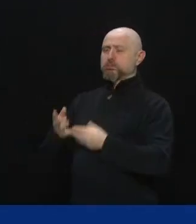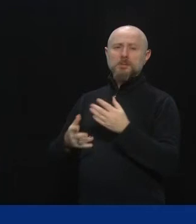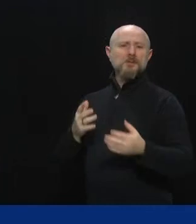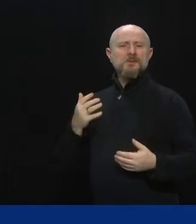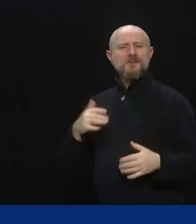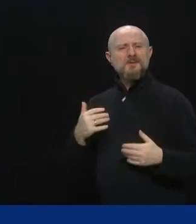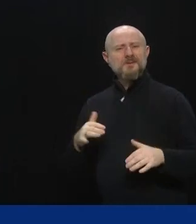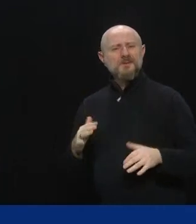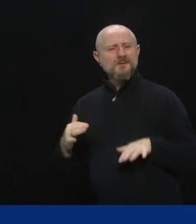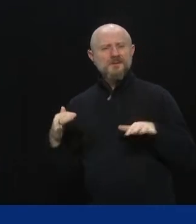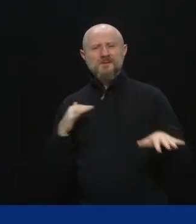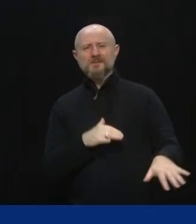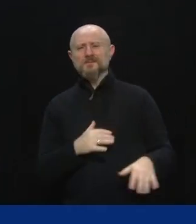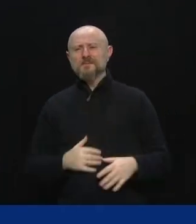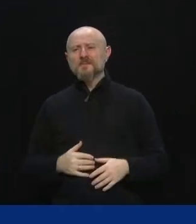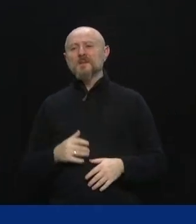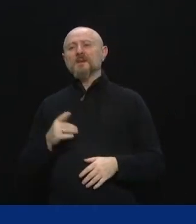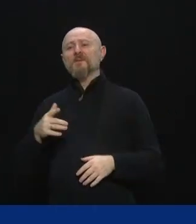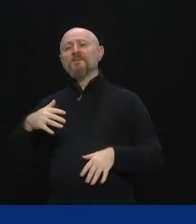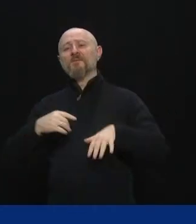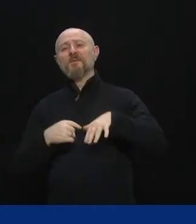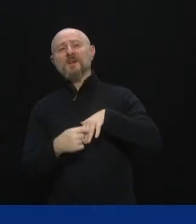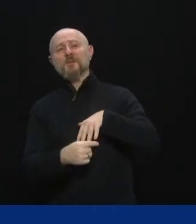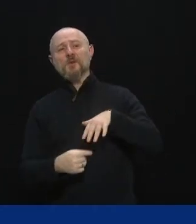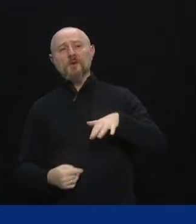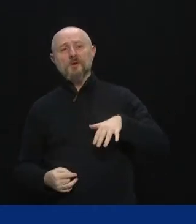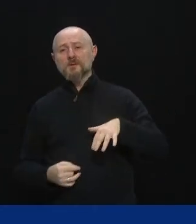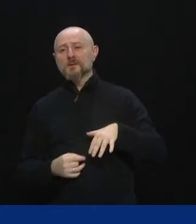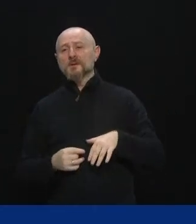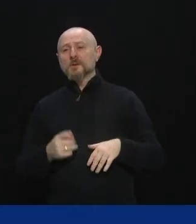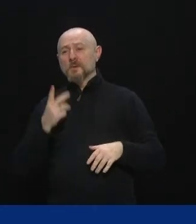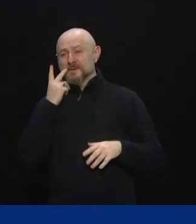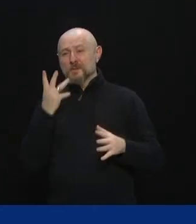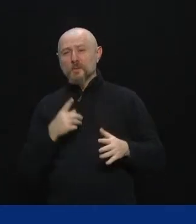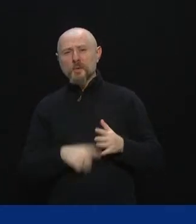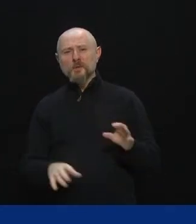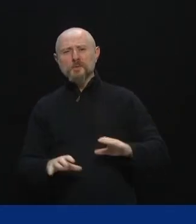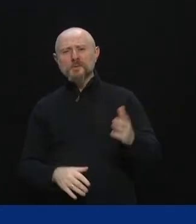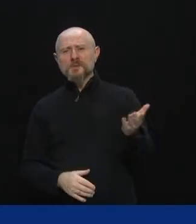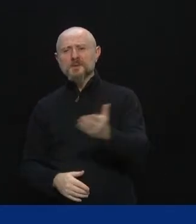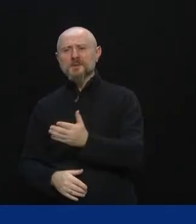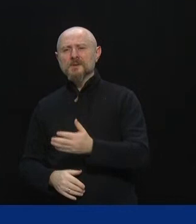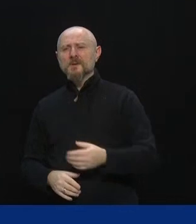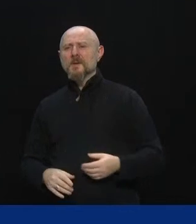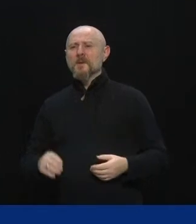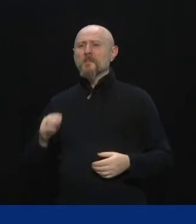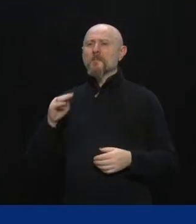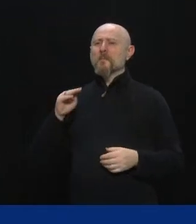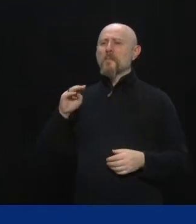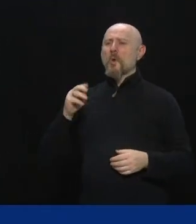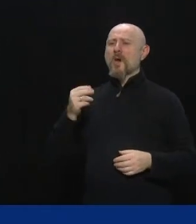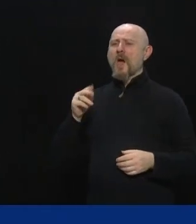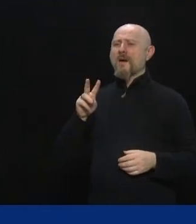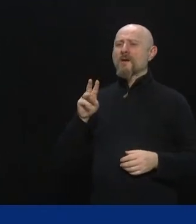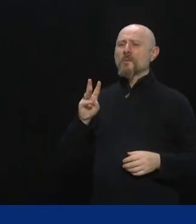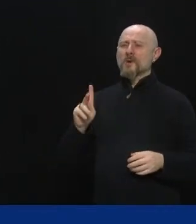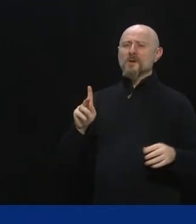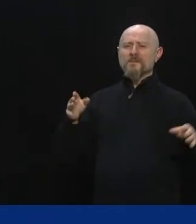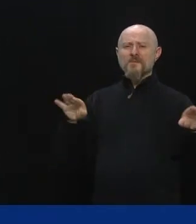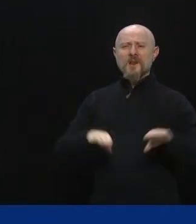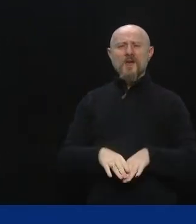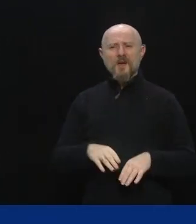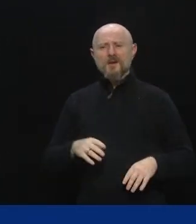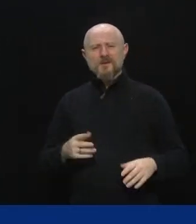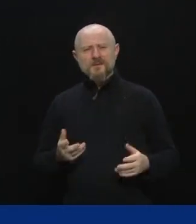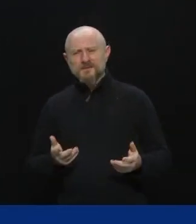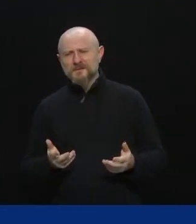region. Finger Lakes. Look what you're doing. Mohawk Valley, Central New York, these areas. What we're going to do is